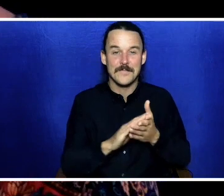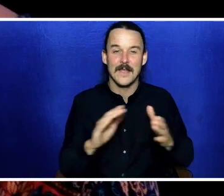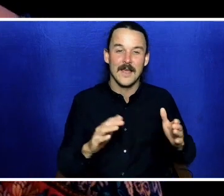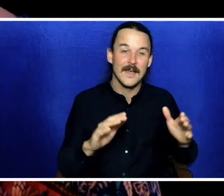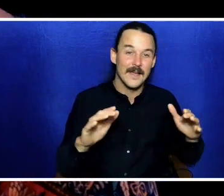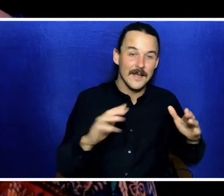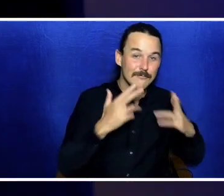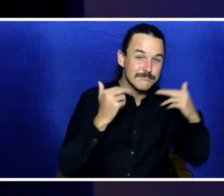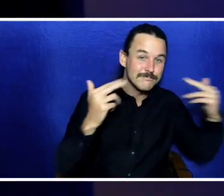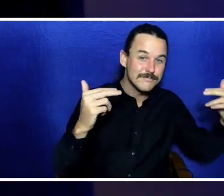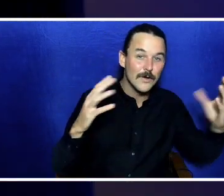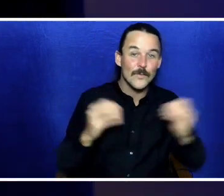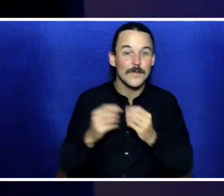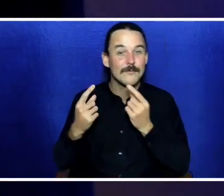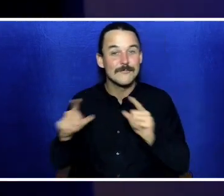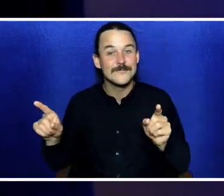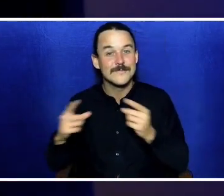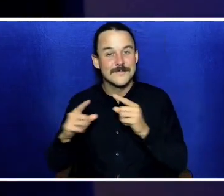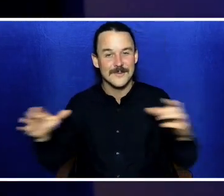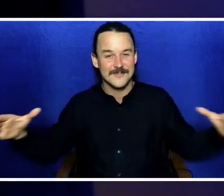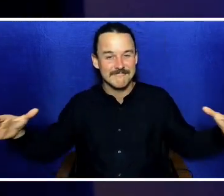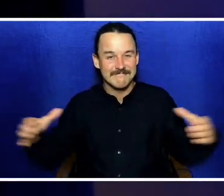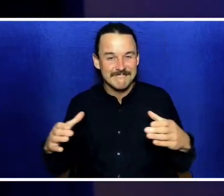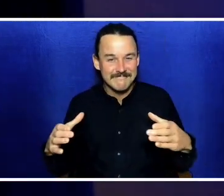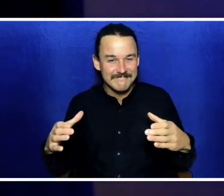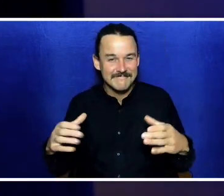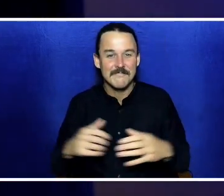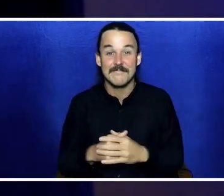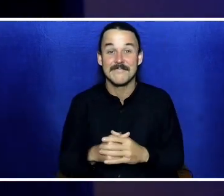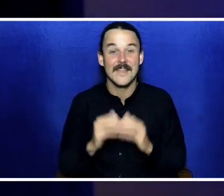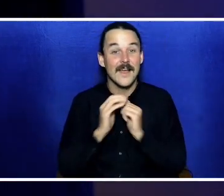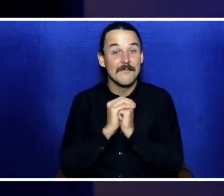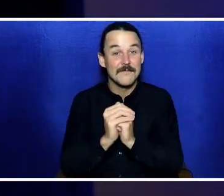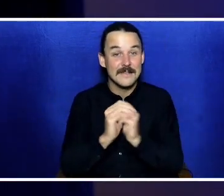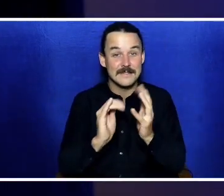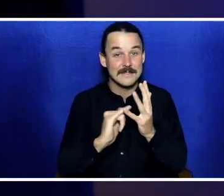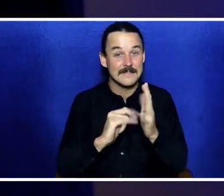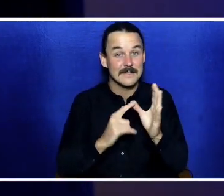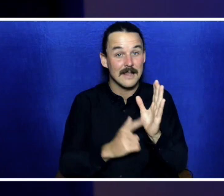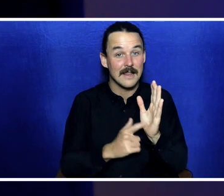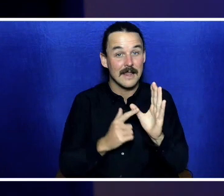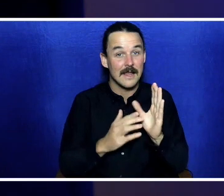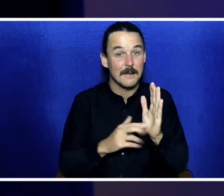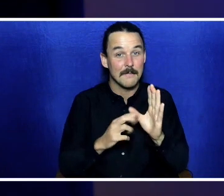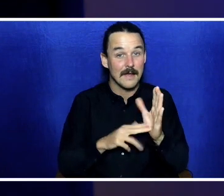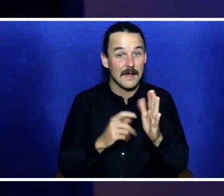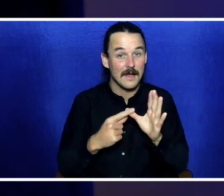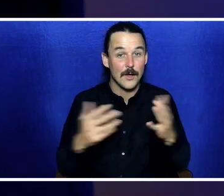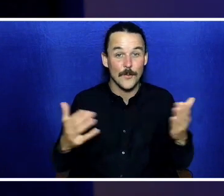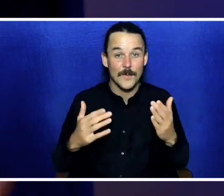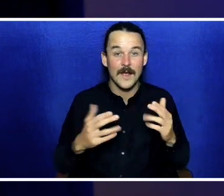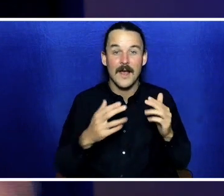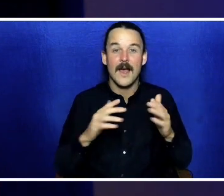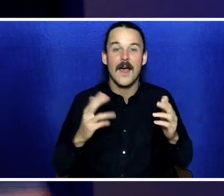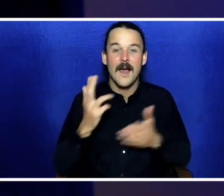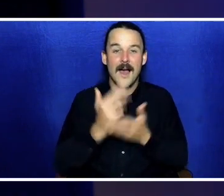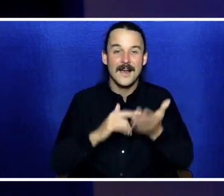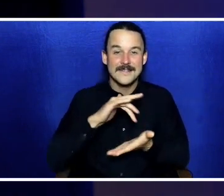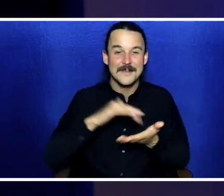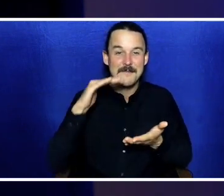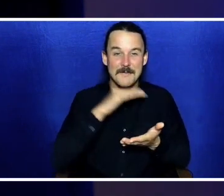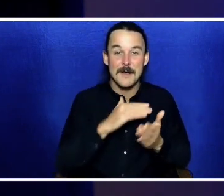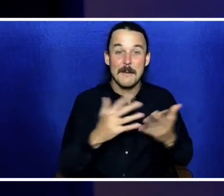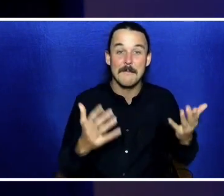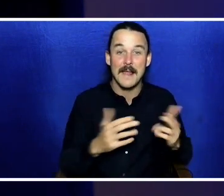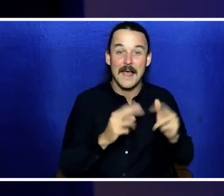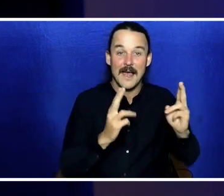Victoria. Wonderful. The Friends of Salamanca will be performed at Arts Centre Melbourne's Playhouse from the 19th to the